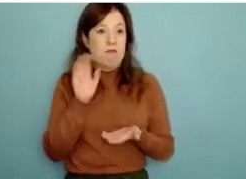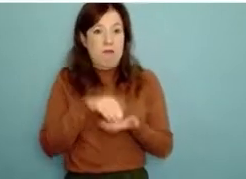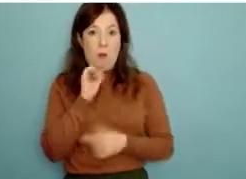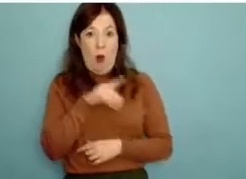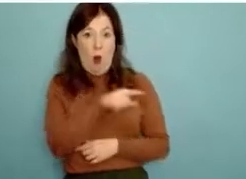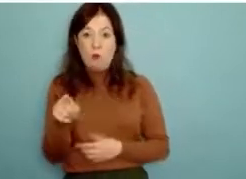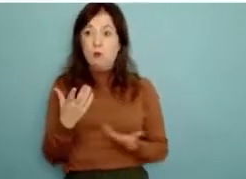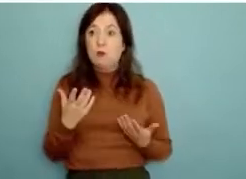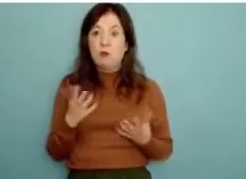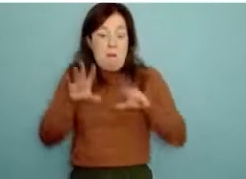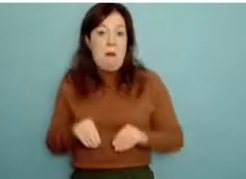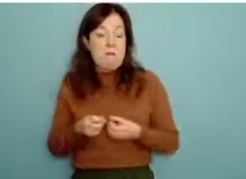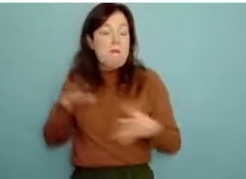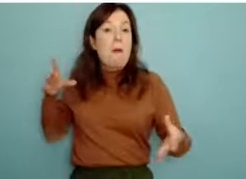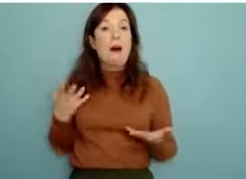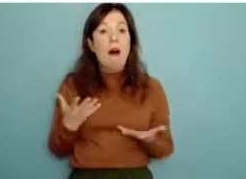coming to therapy.